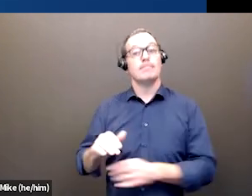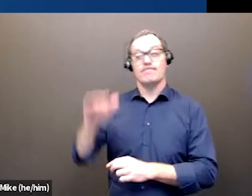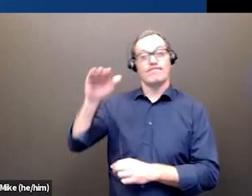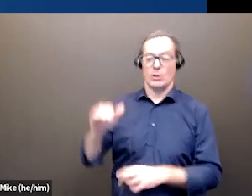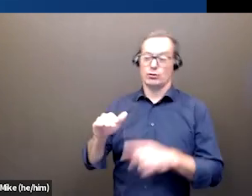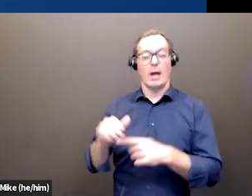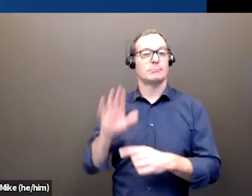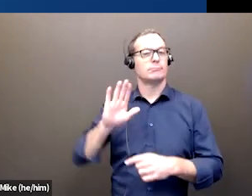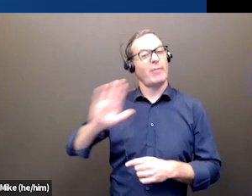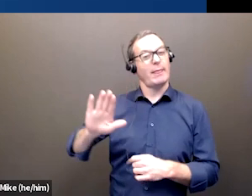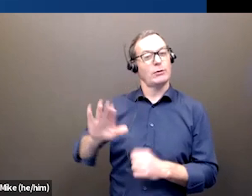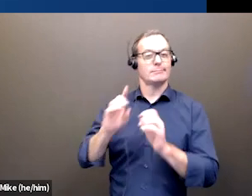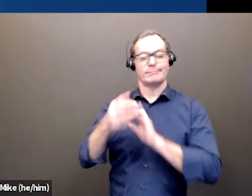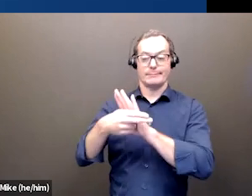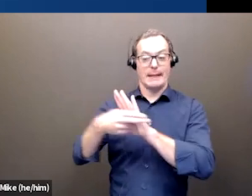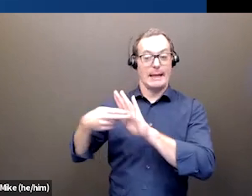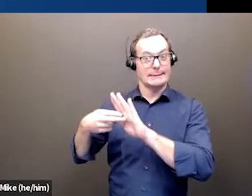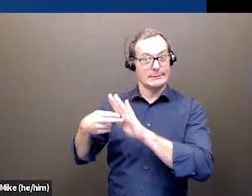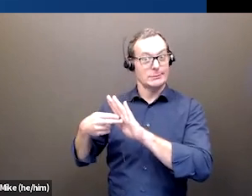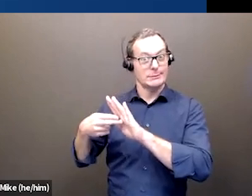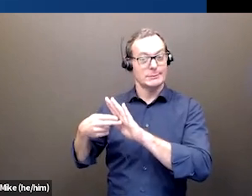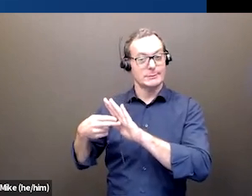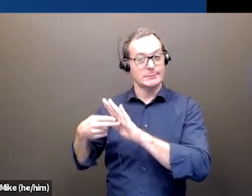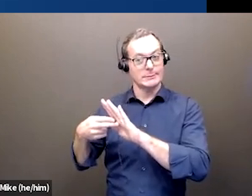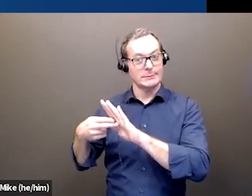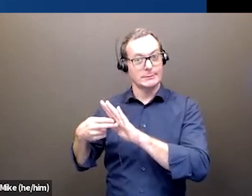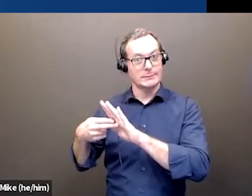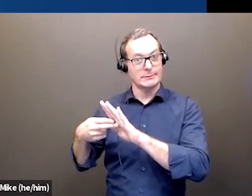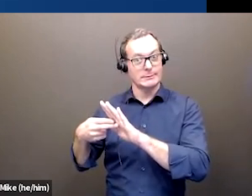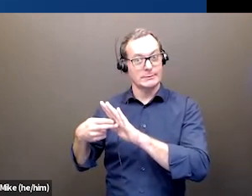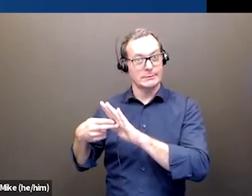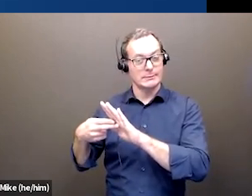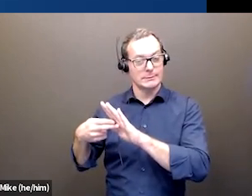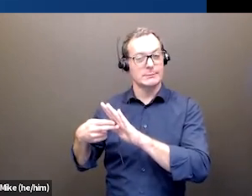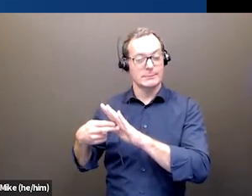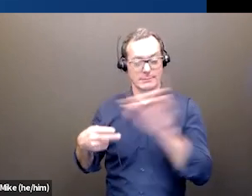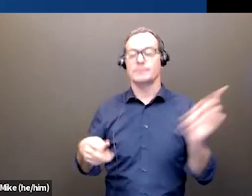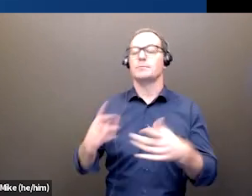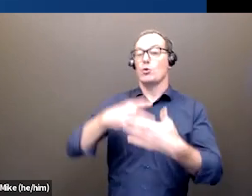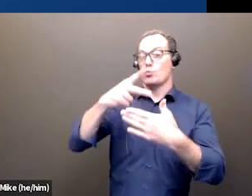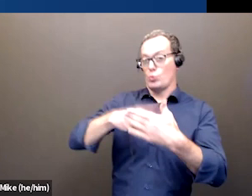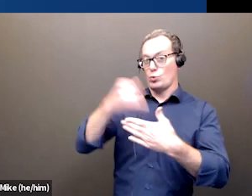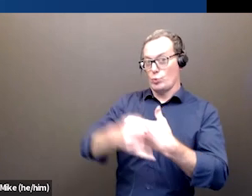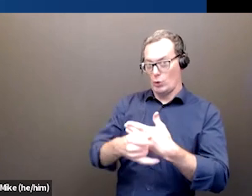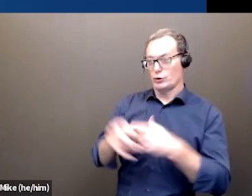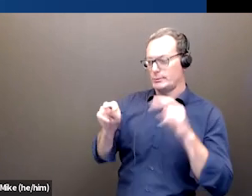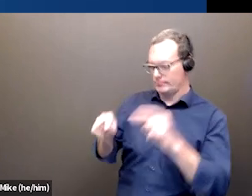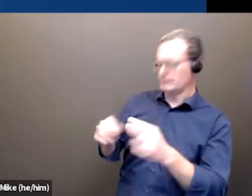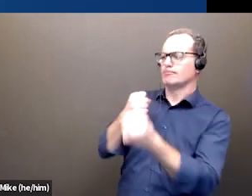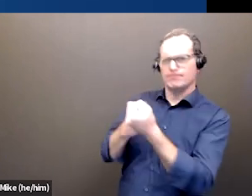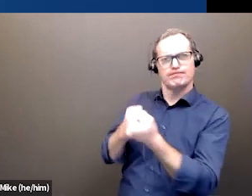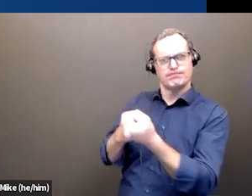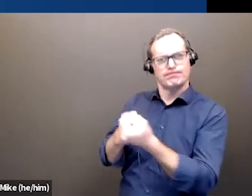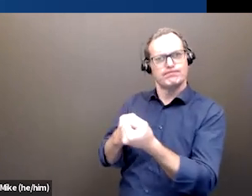typical child or adult child would need. Besides funding and advisory support, project members are also supported through a